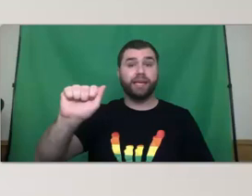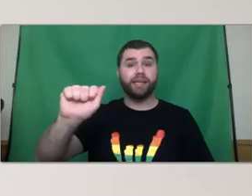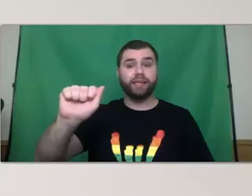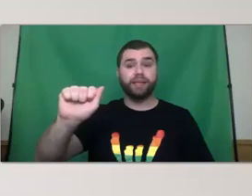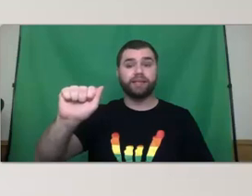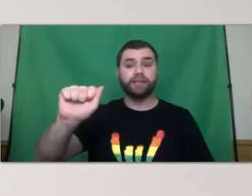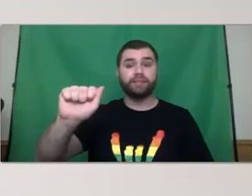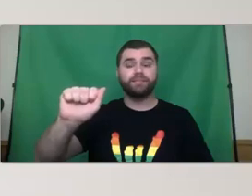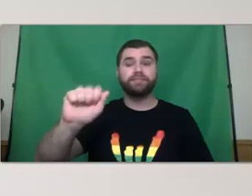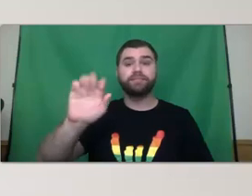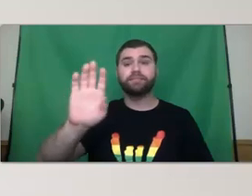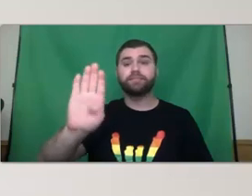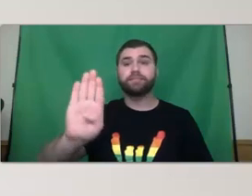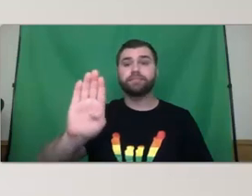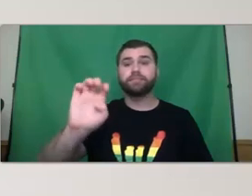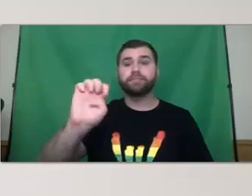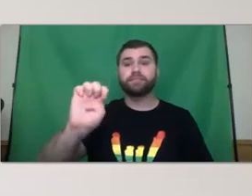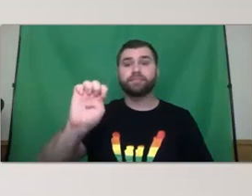P.